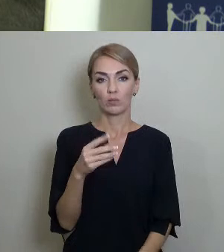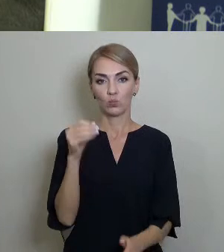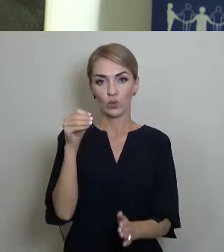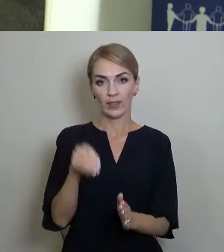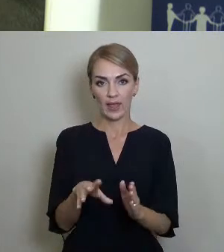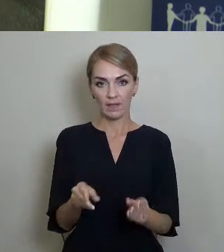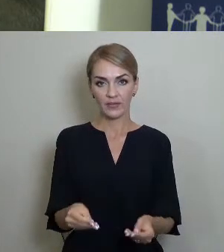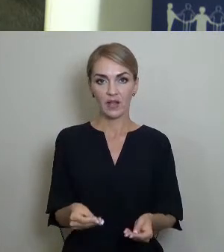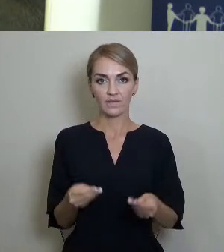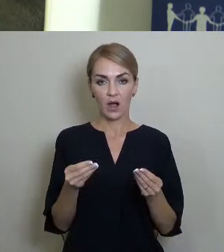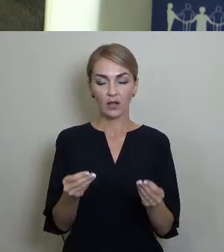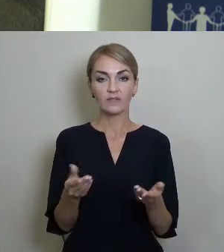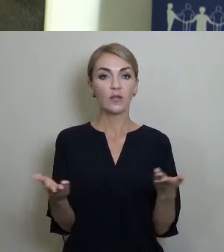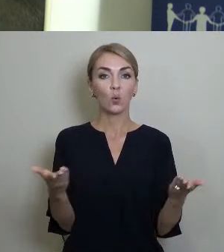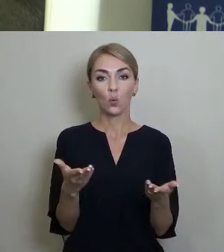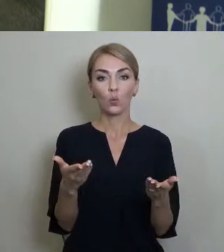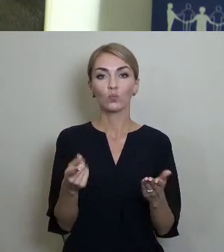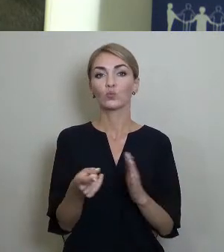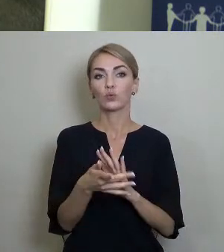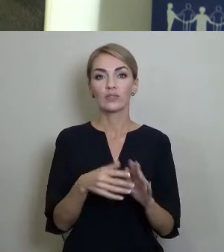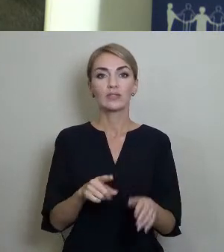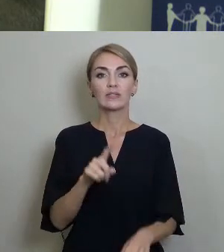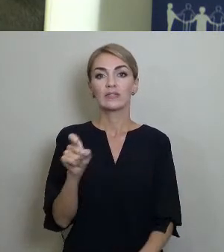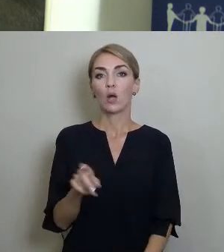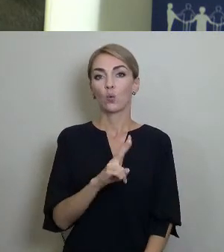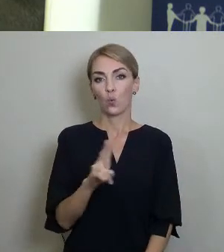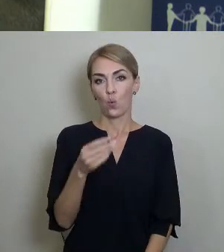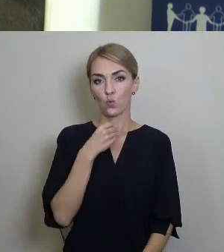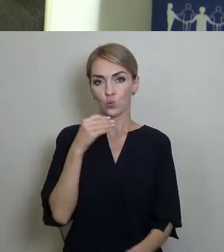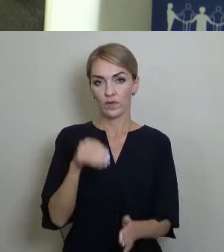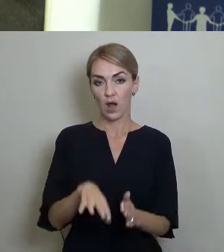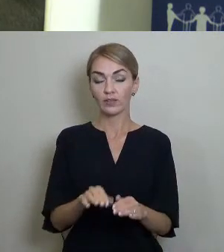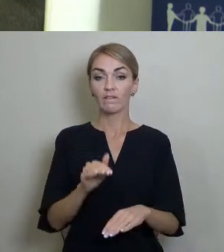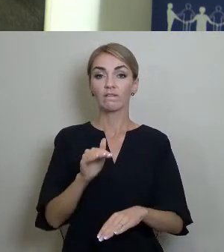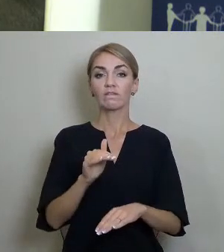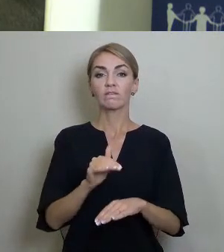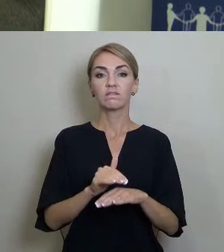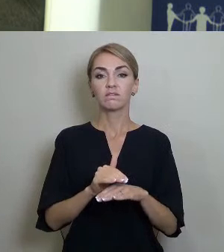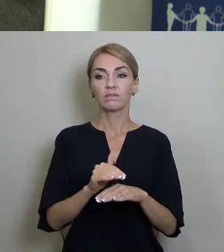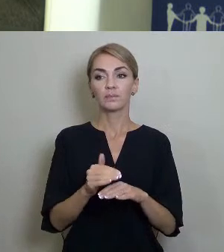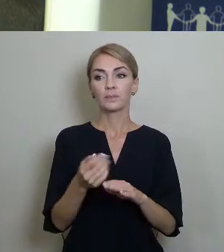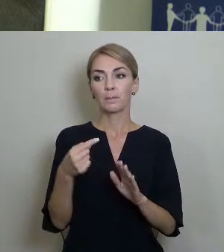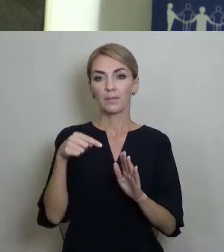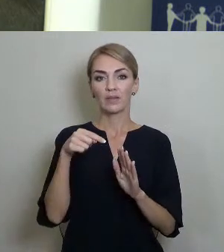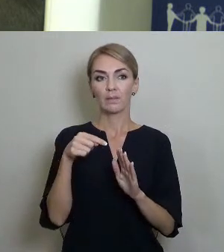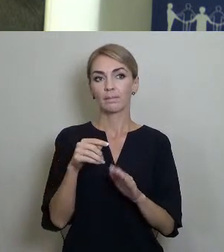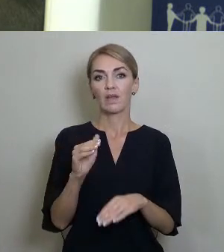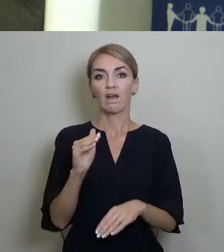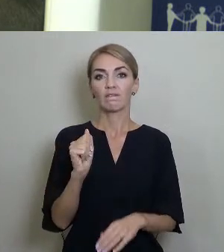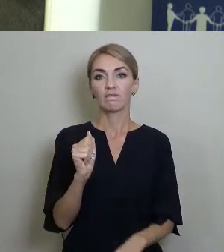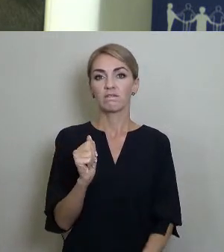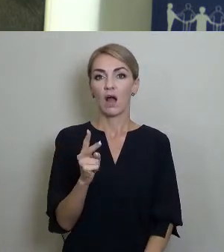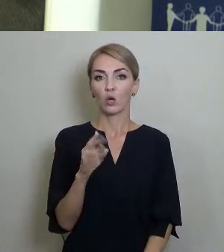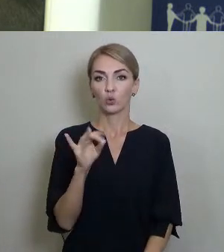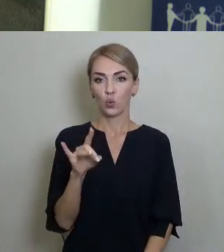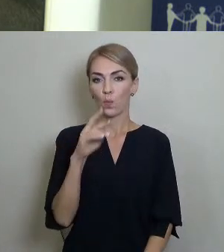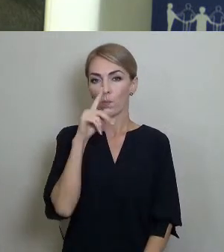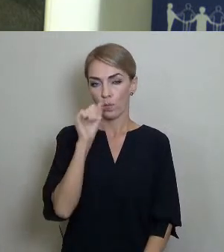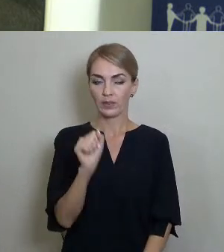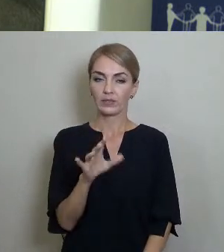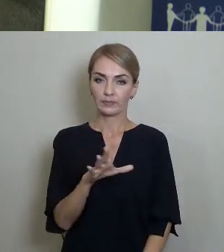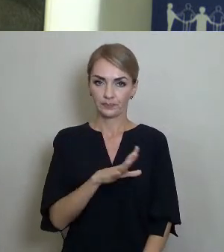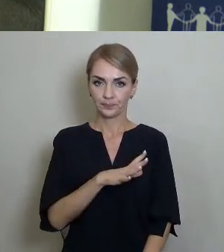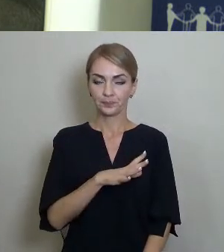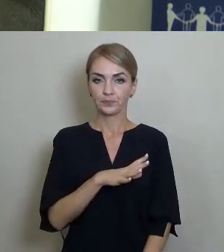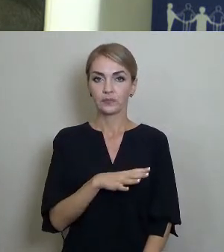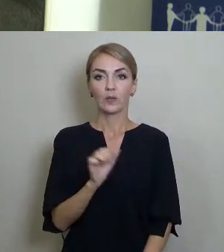be only one ballot given, and people will understand whom they are voting for. So I would exclude the factor of